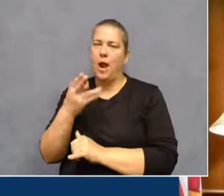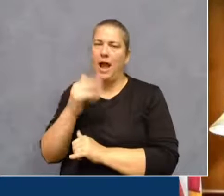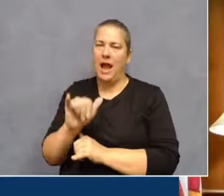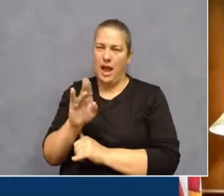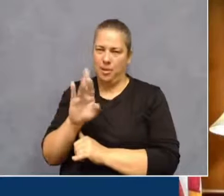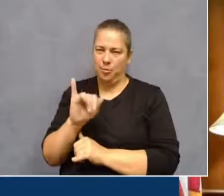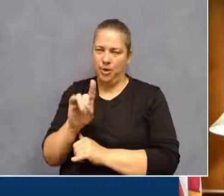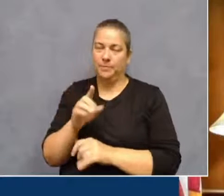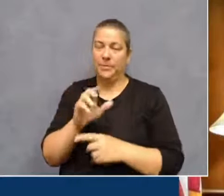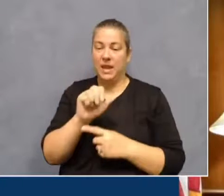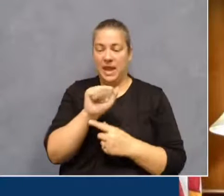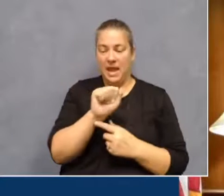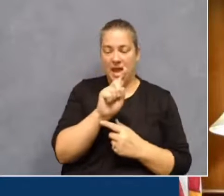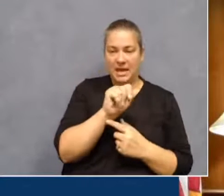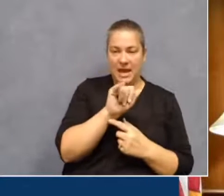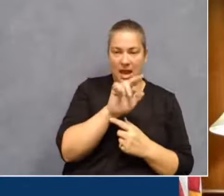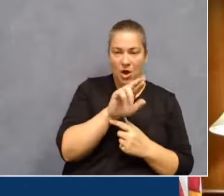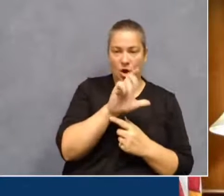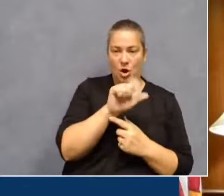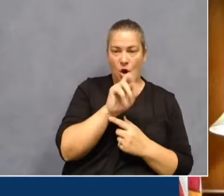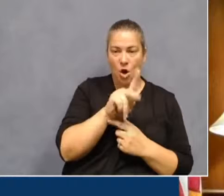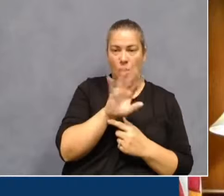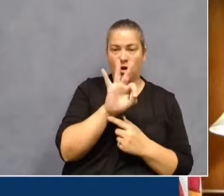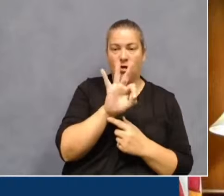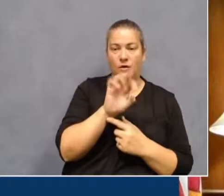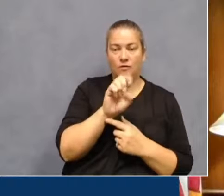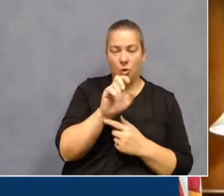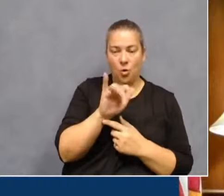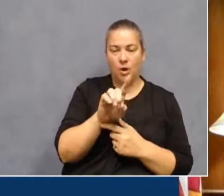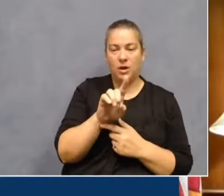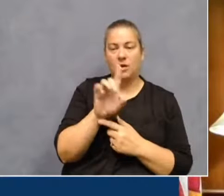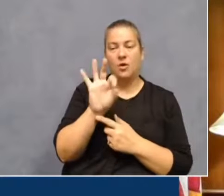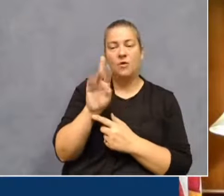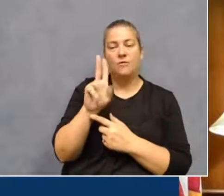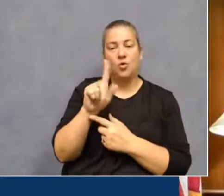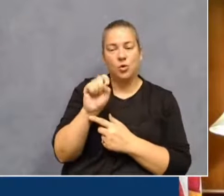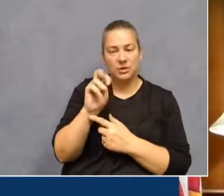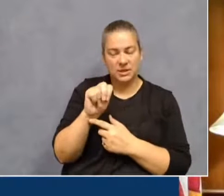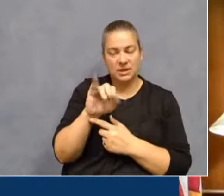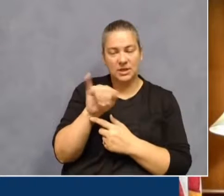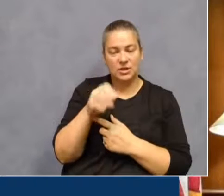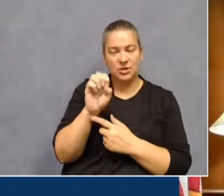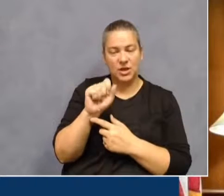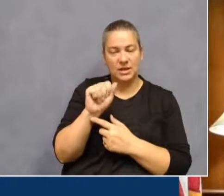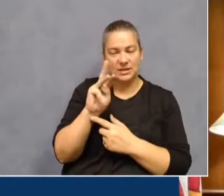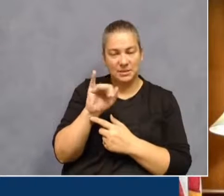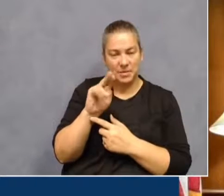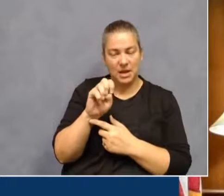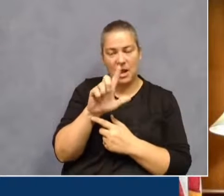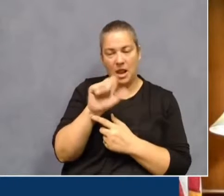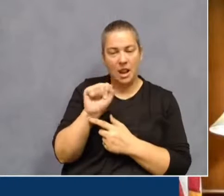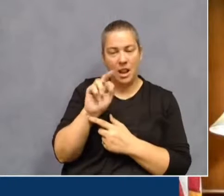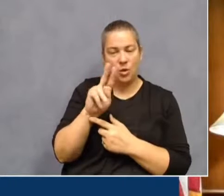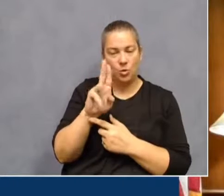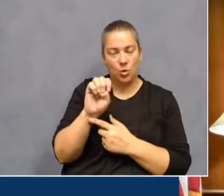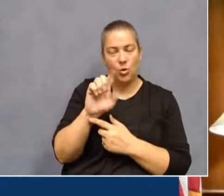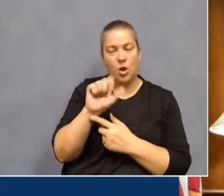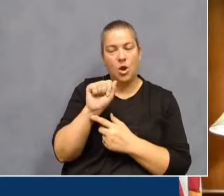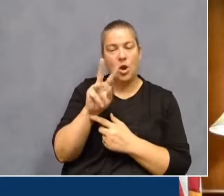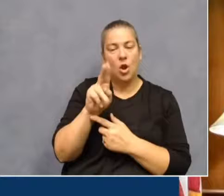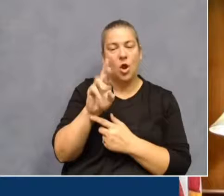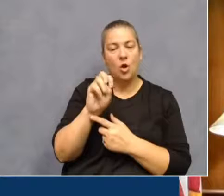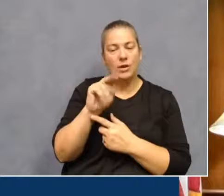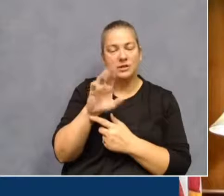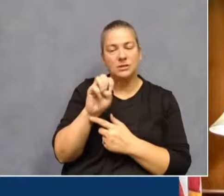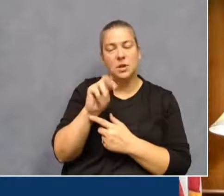Adair, Clark, Floyd, Fulton Independent, Jessamine, LaRue, Lawrence, Martin, and